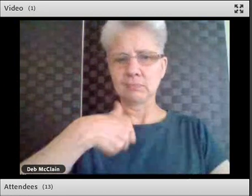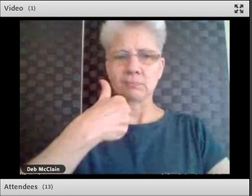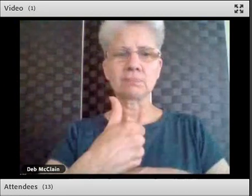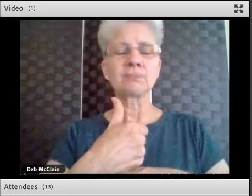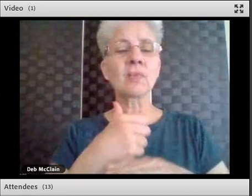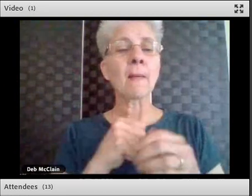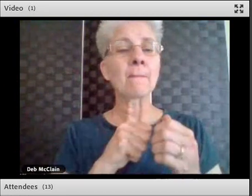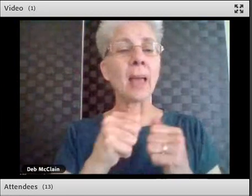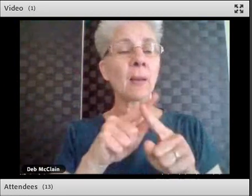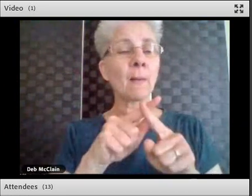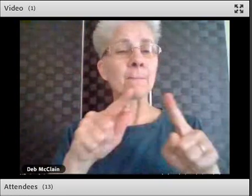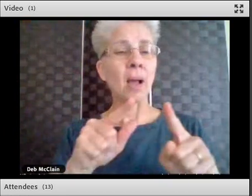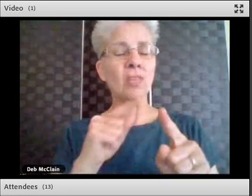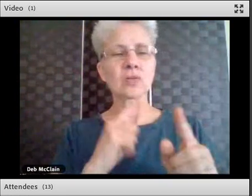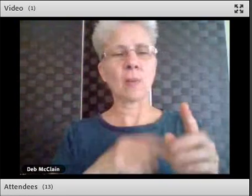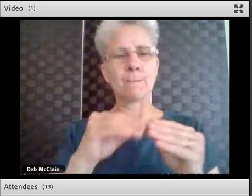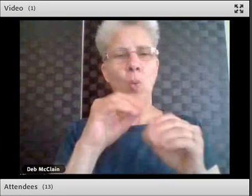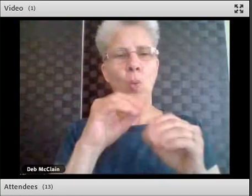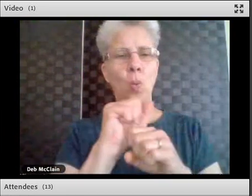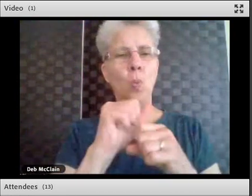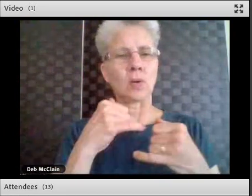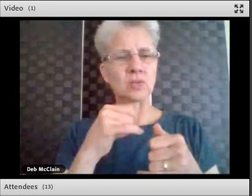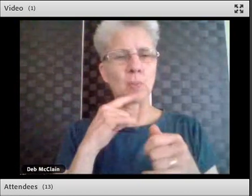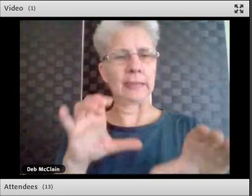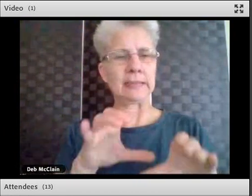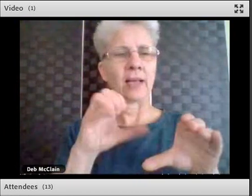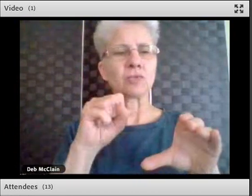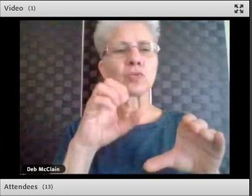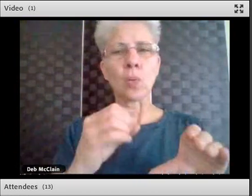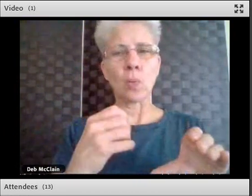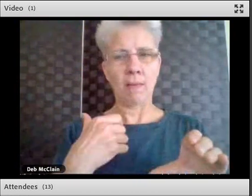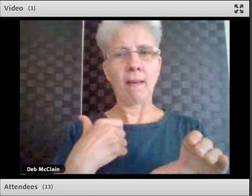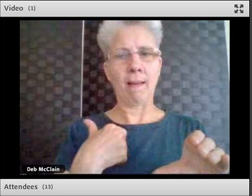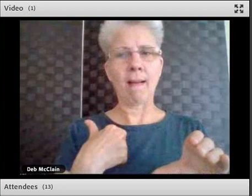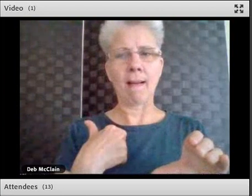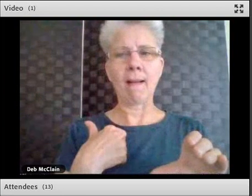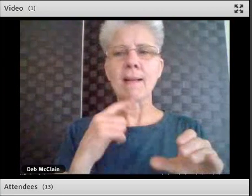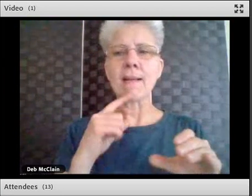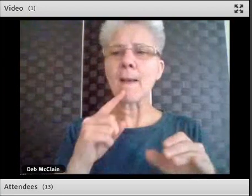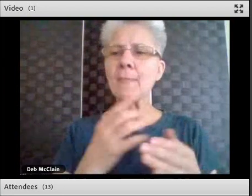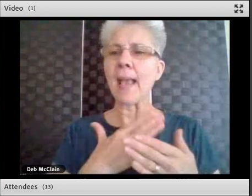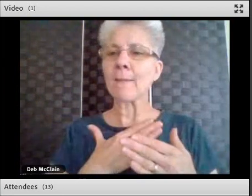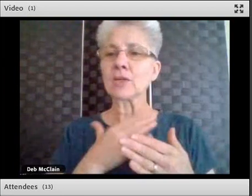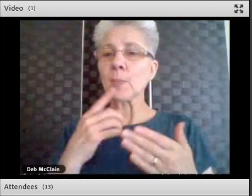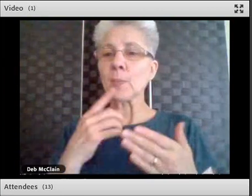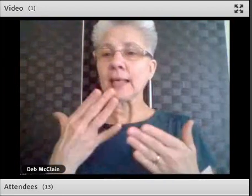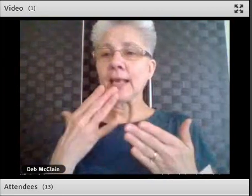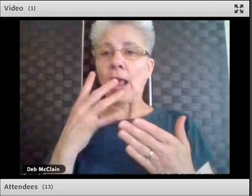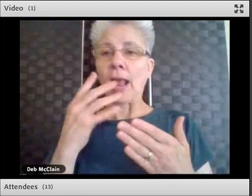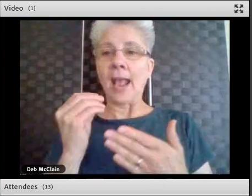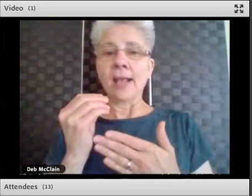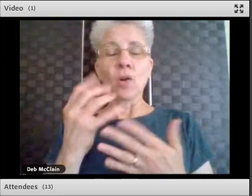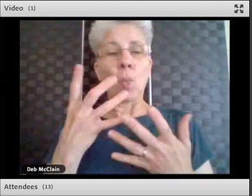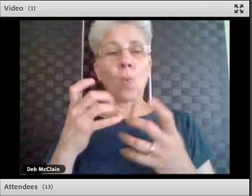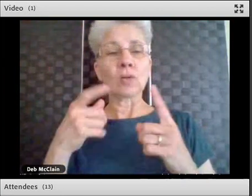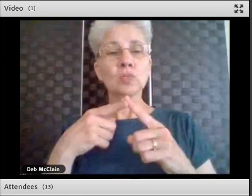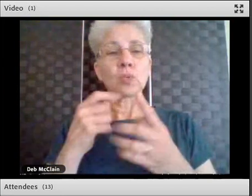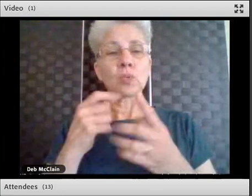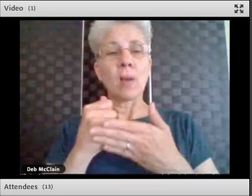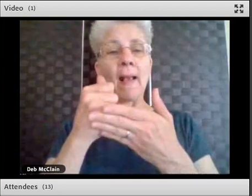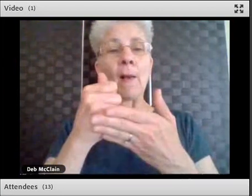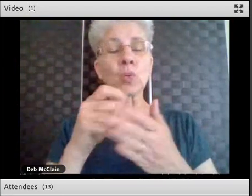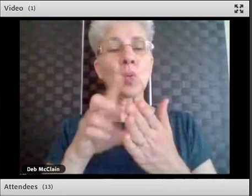passed, but there's more work to do, and so I am glad to be here and want to help